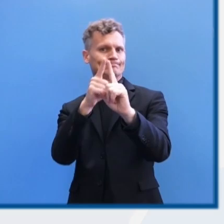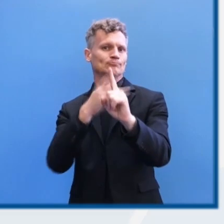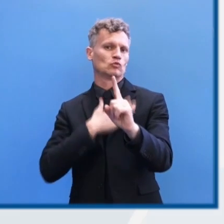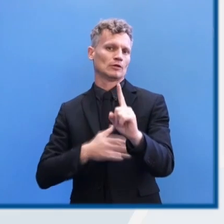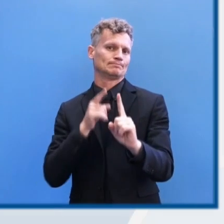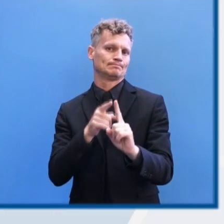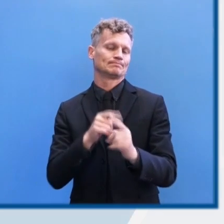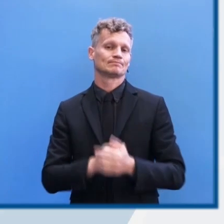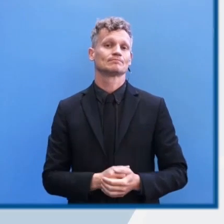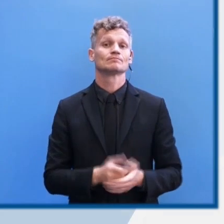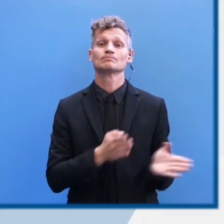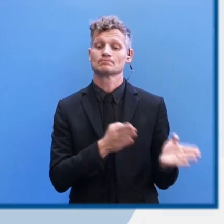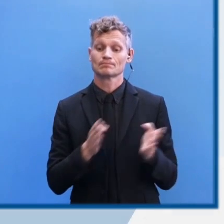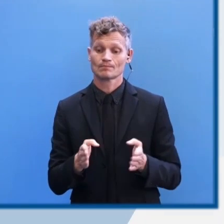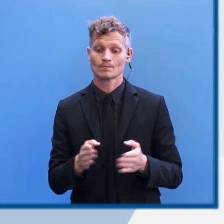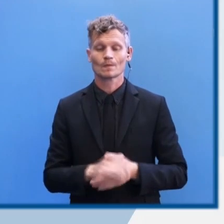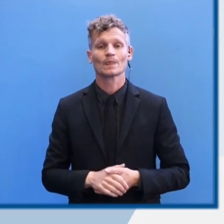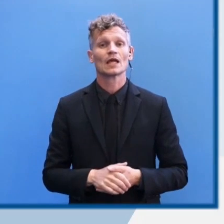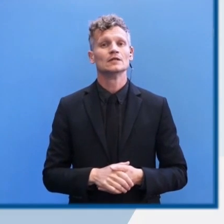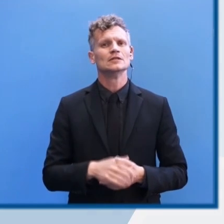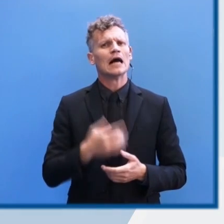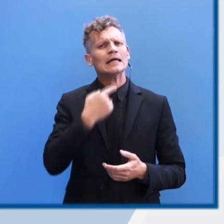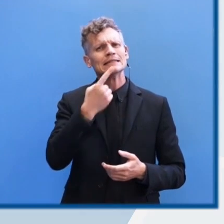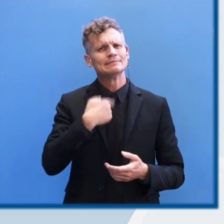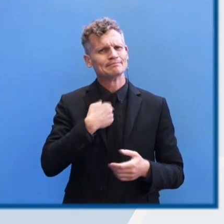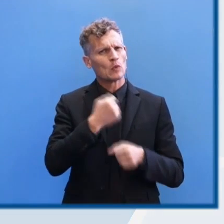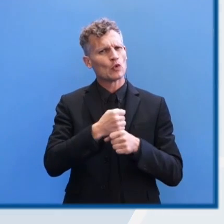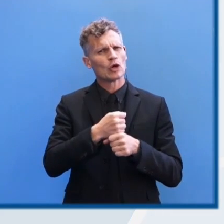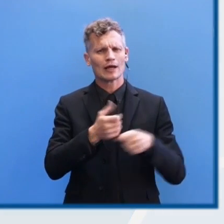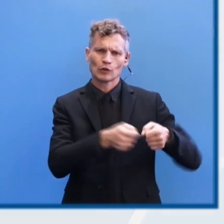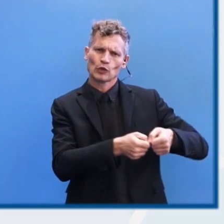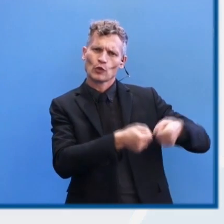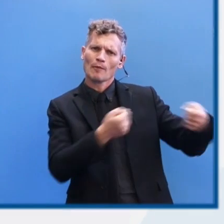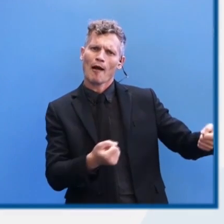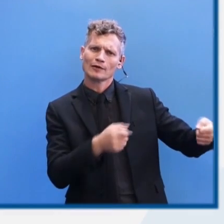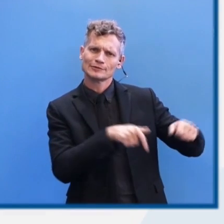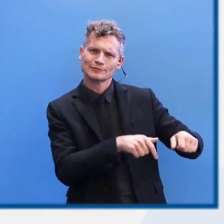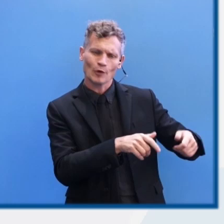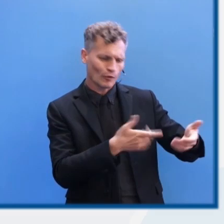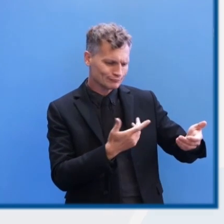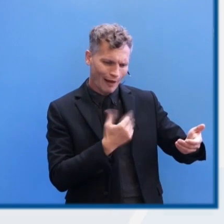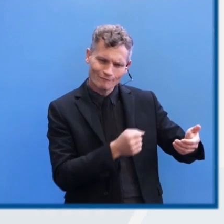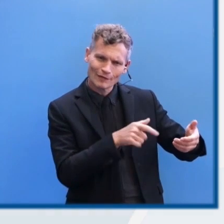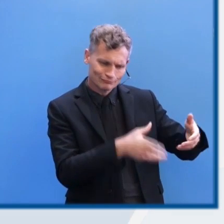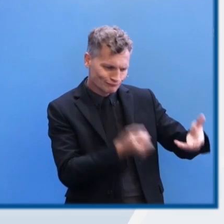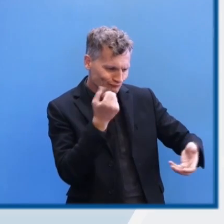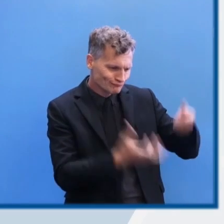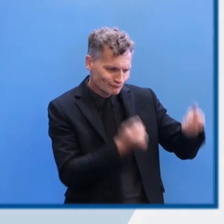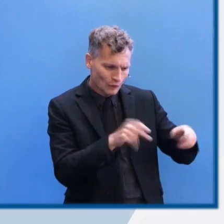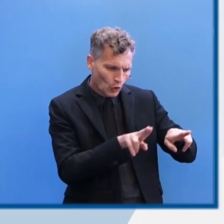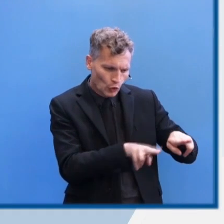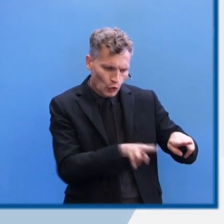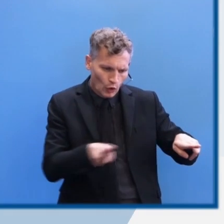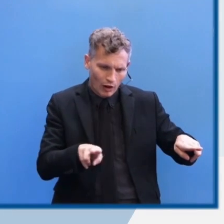As I told you, I'm working on kind of a toolbox, and I'm interested in other people who have also tools,